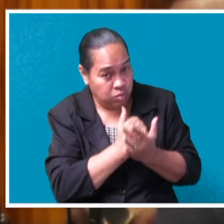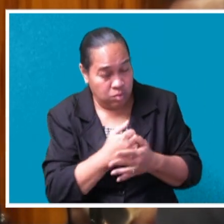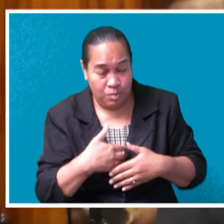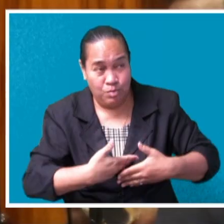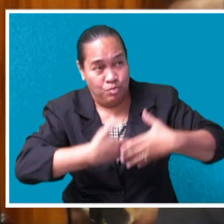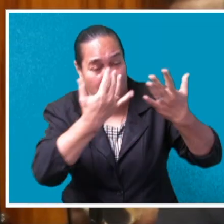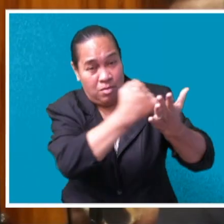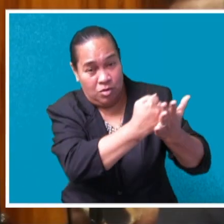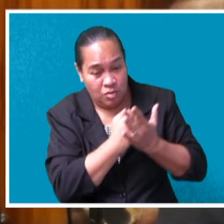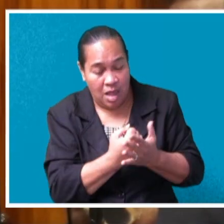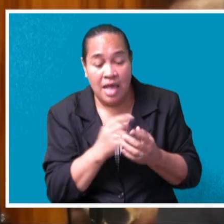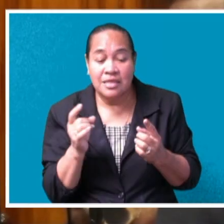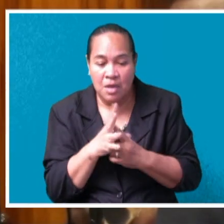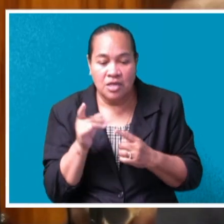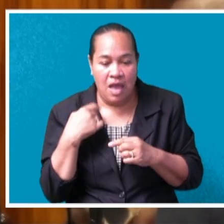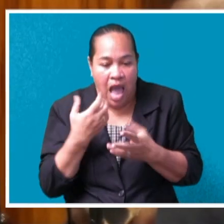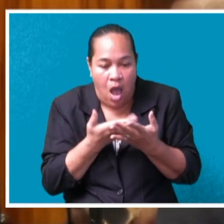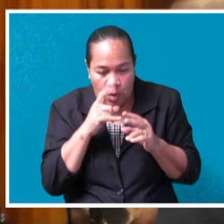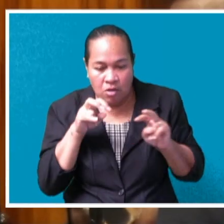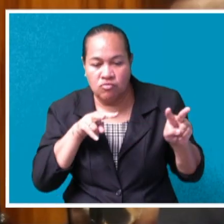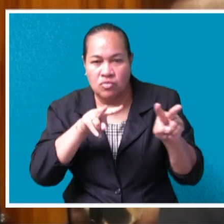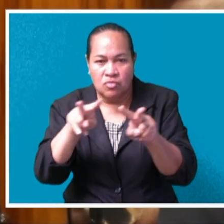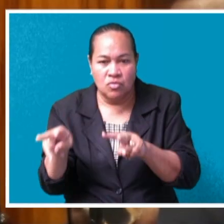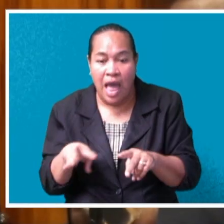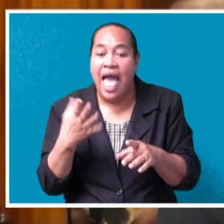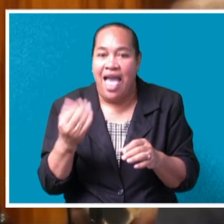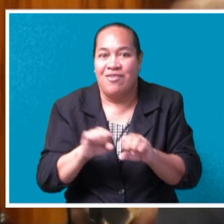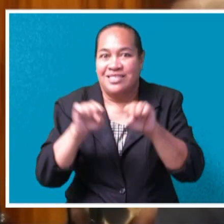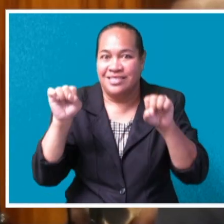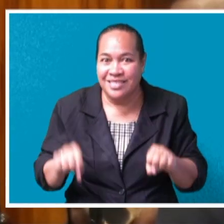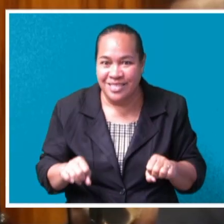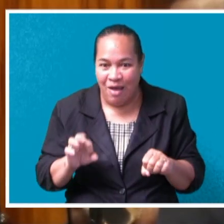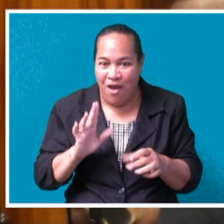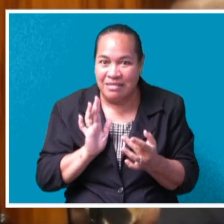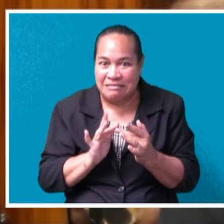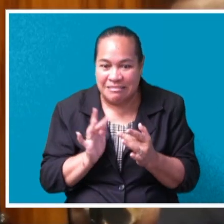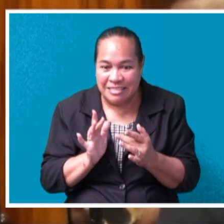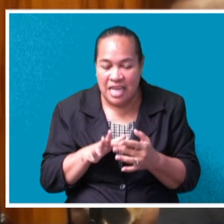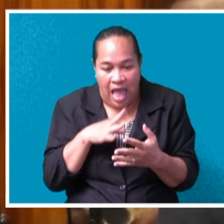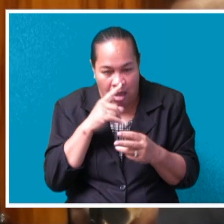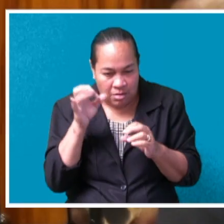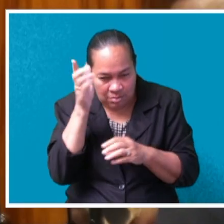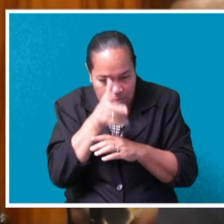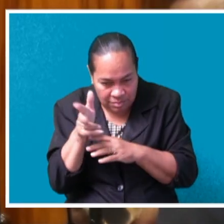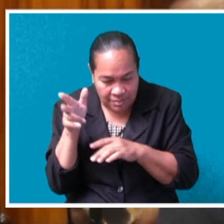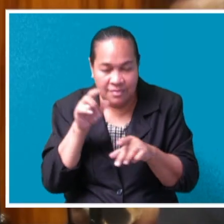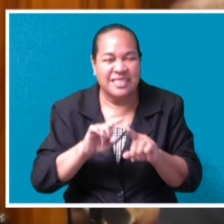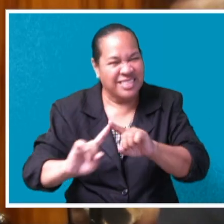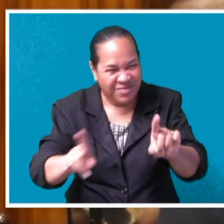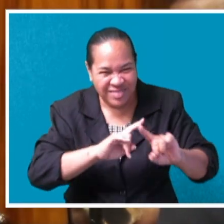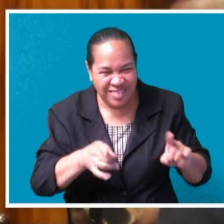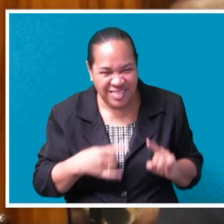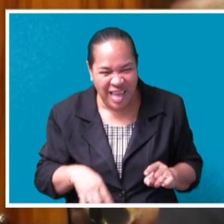maritime security capability, including assistance for the establishment and development of the Bubale Maritime